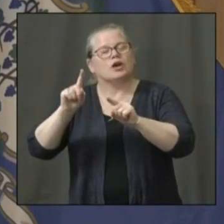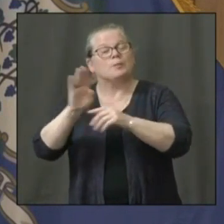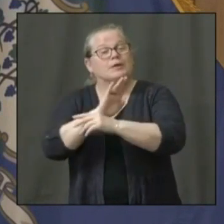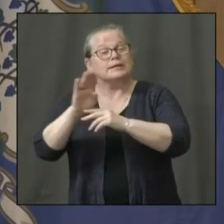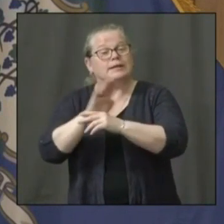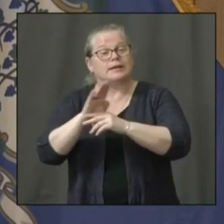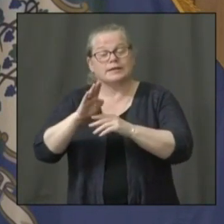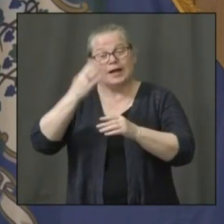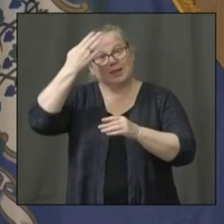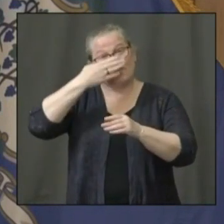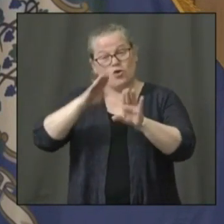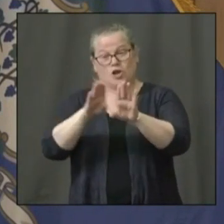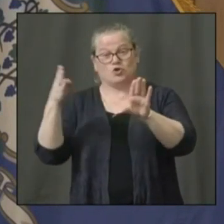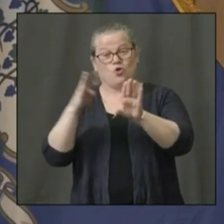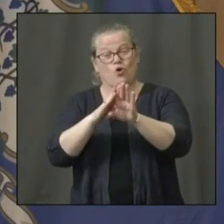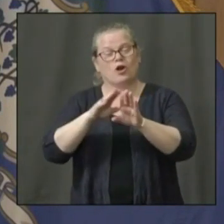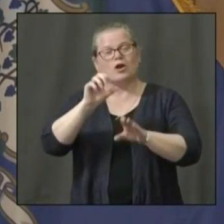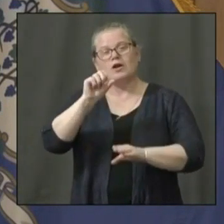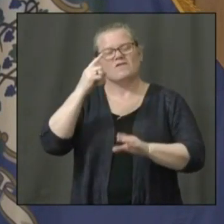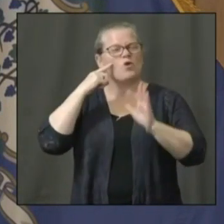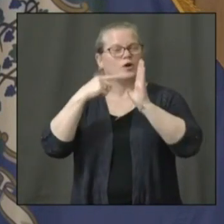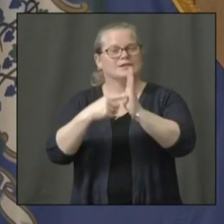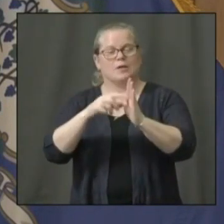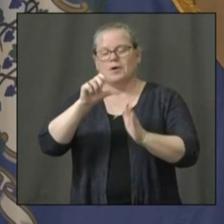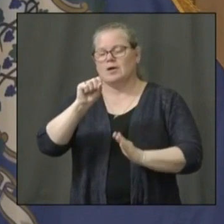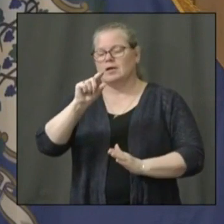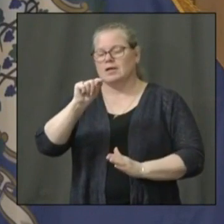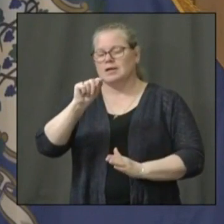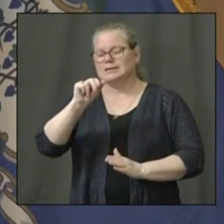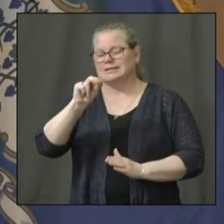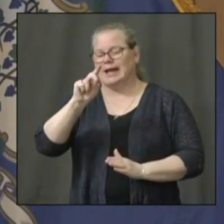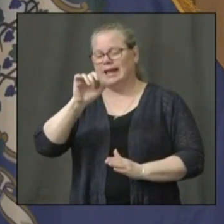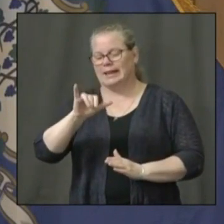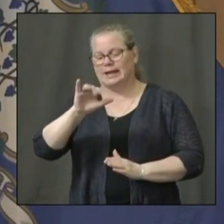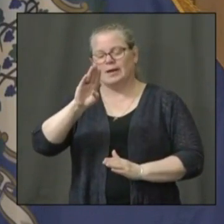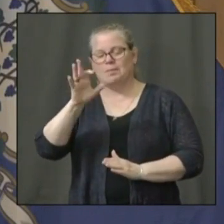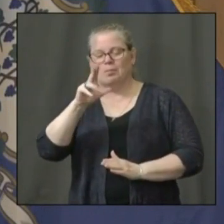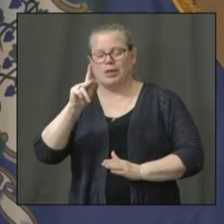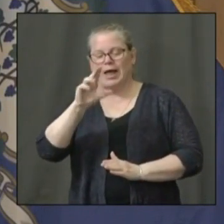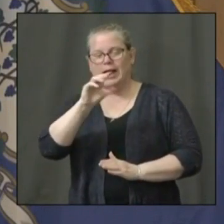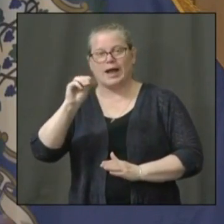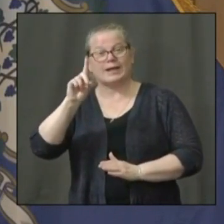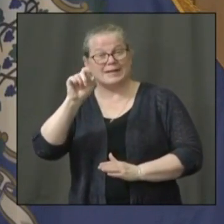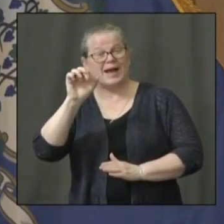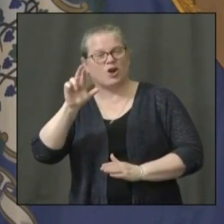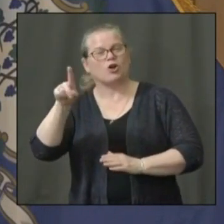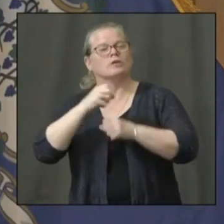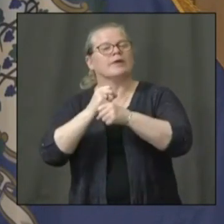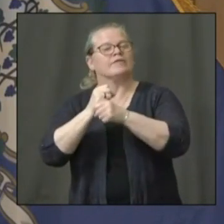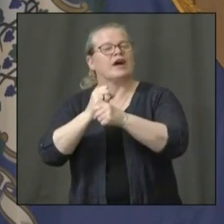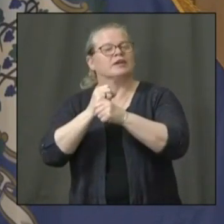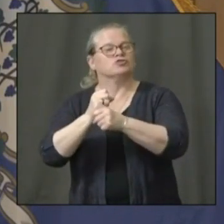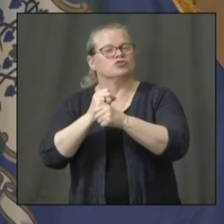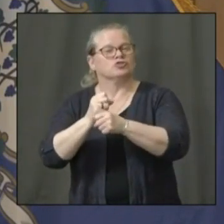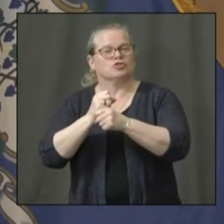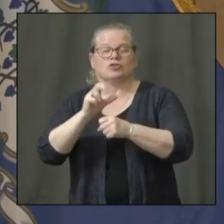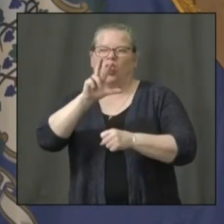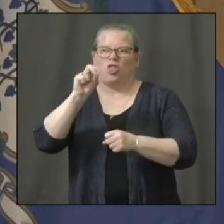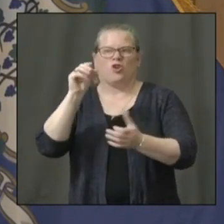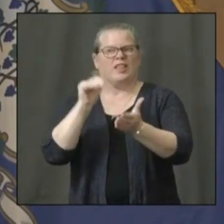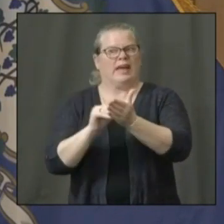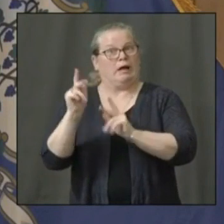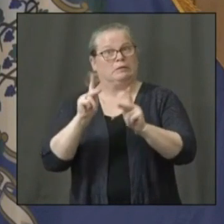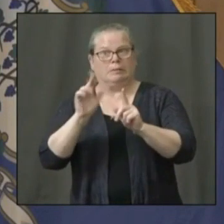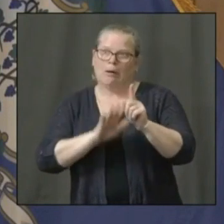Lurie today at Stanley Black & Decker. You know, they have, what, 30,000 people in manufacturing around the world, around the